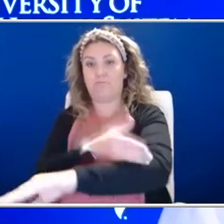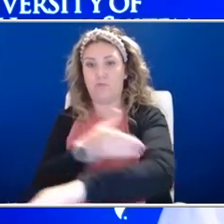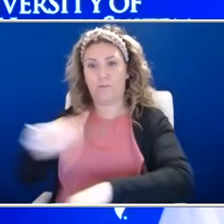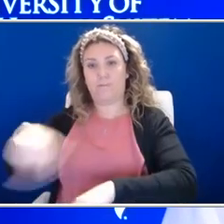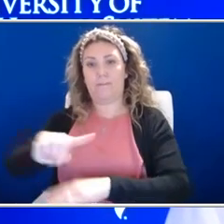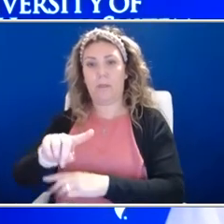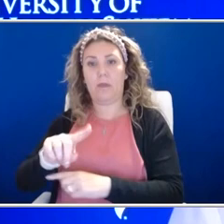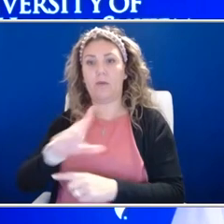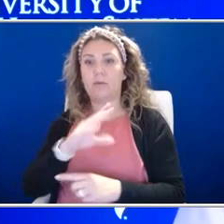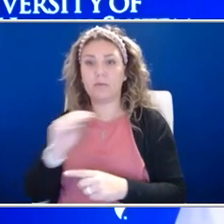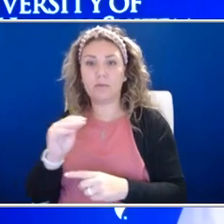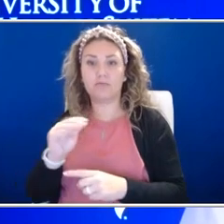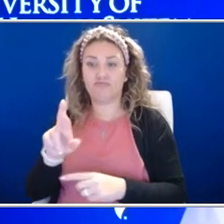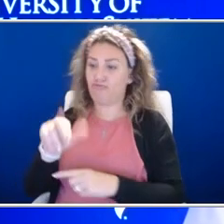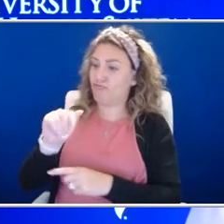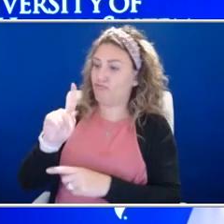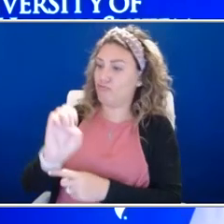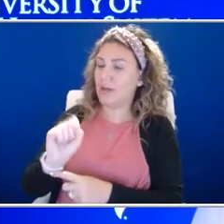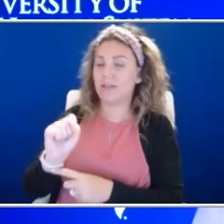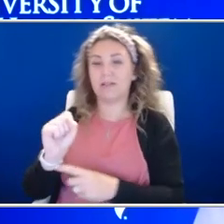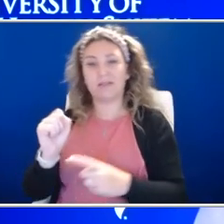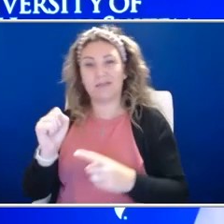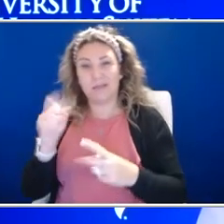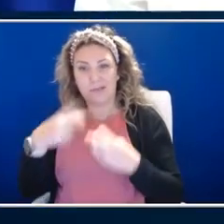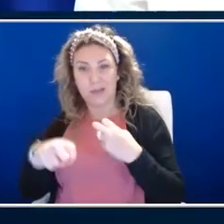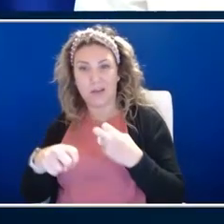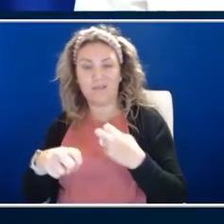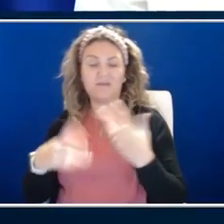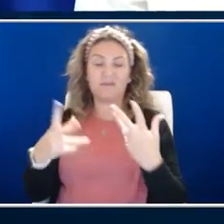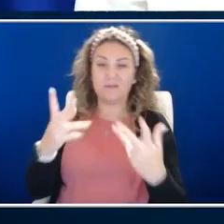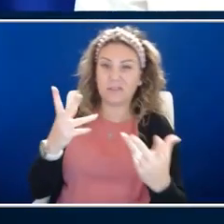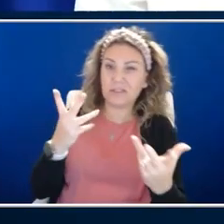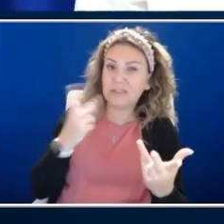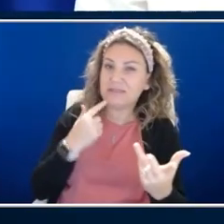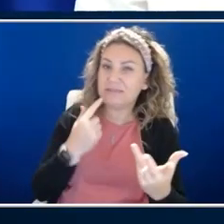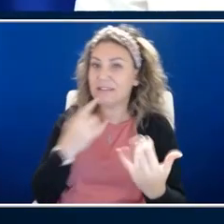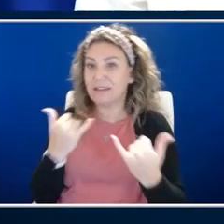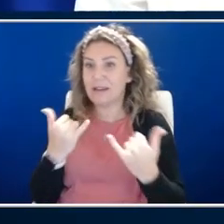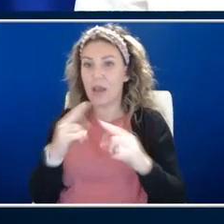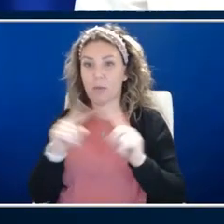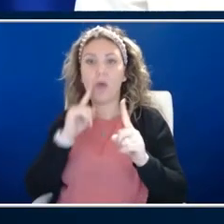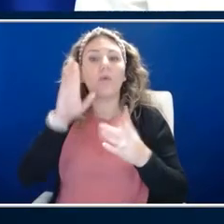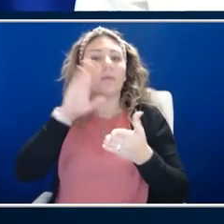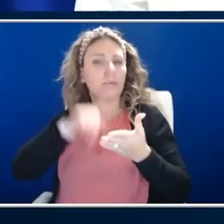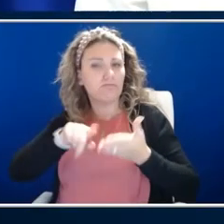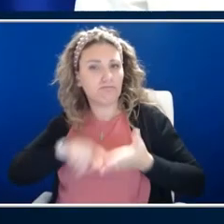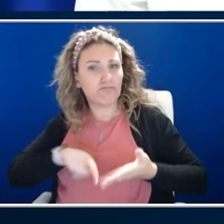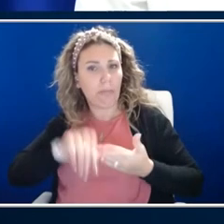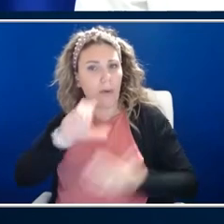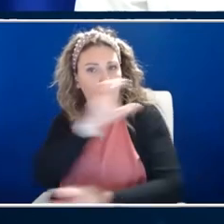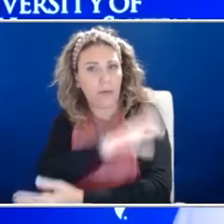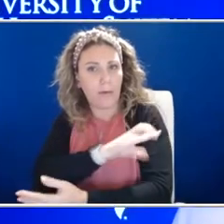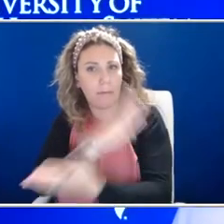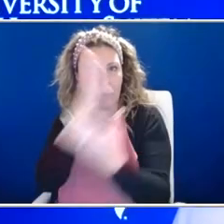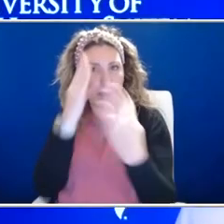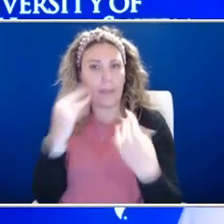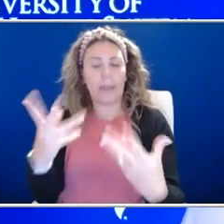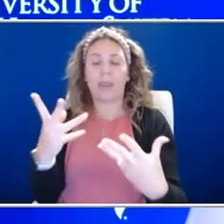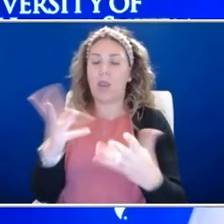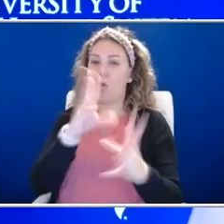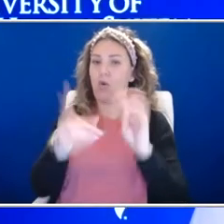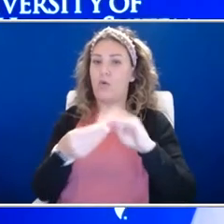improve those rates? It's difficult to say. We will be looking for that clinical data. But overall, if you remember, we've talked about B